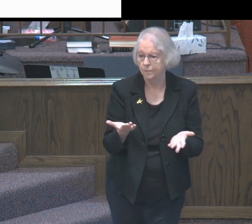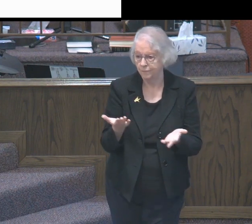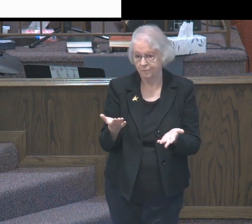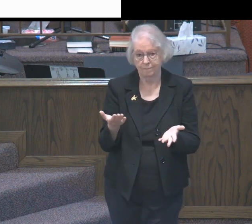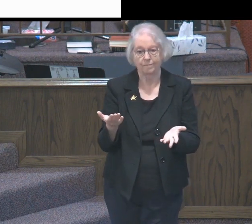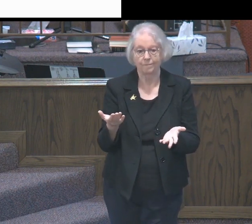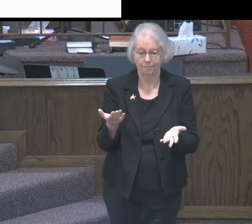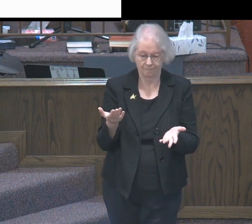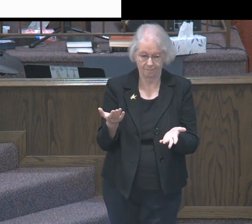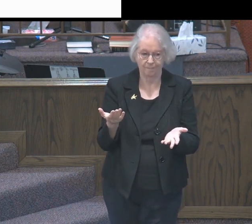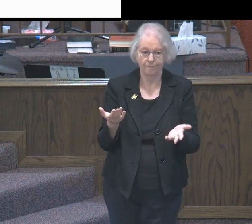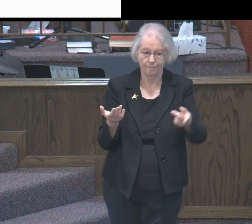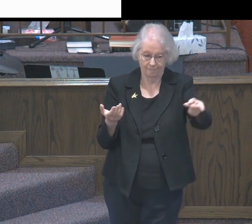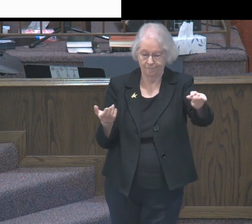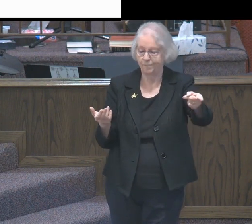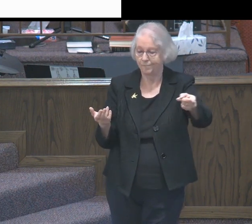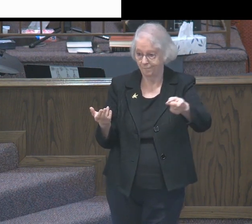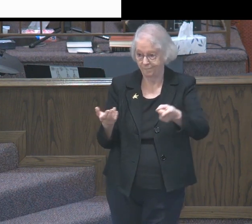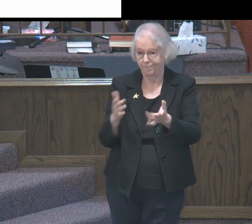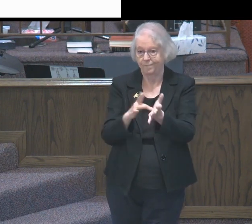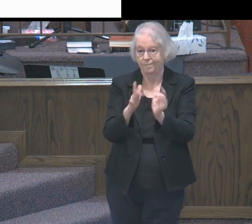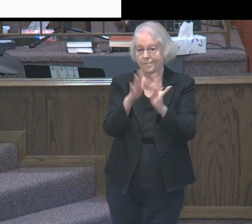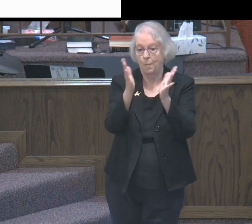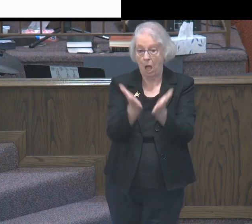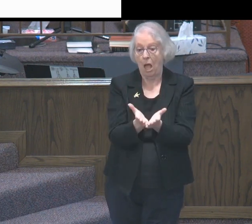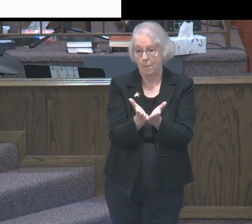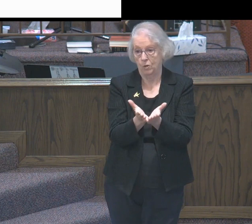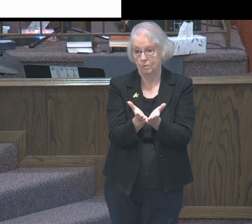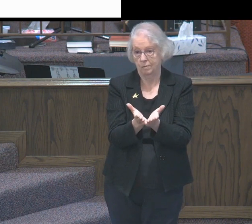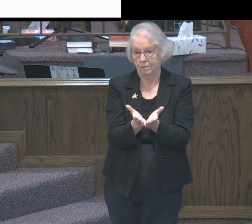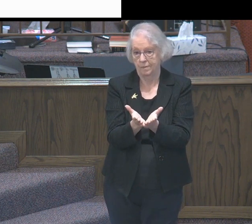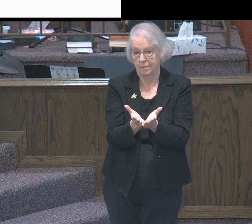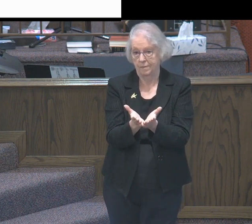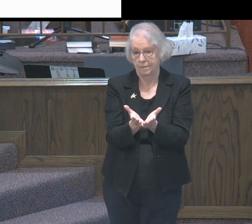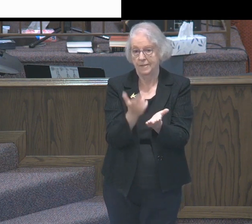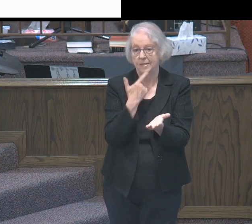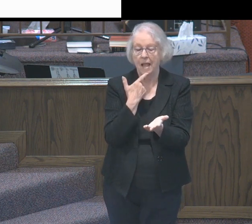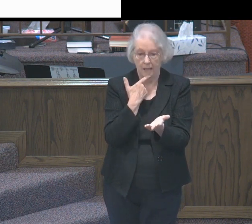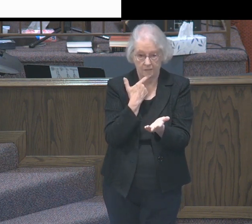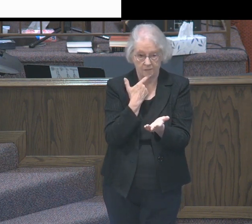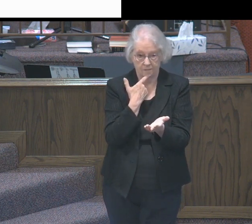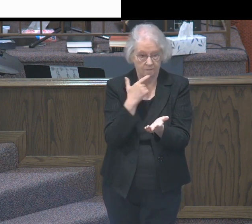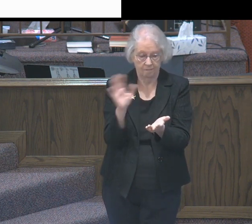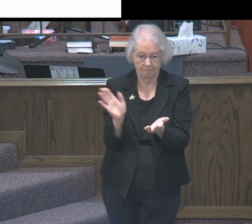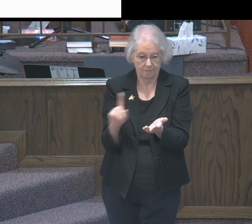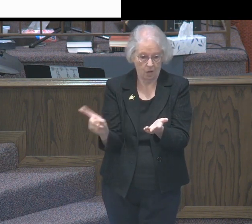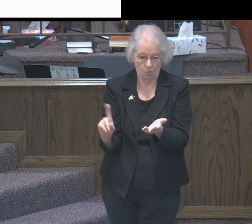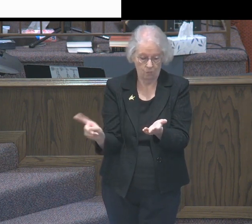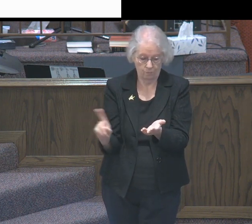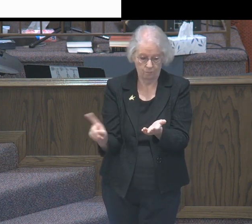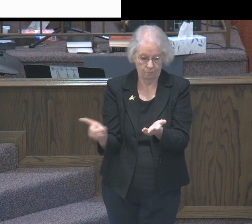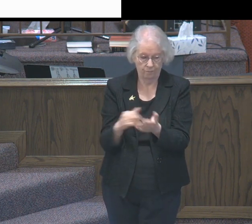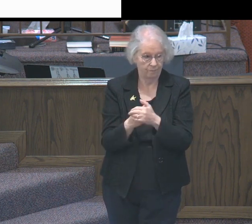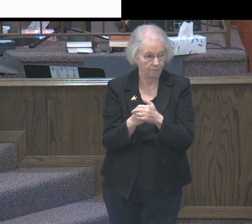And your conscience is what convicts you. That's why those who are so hardened in